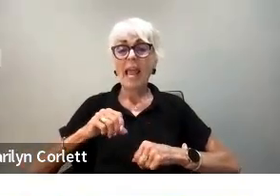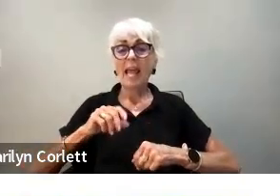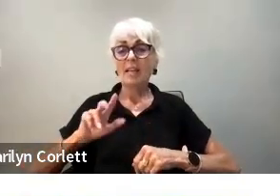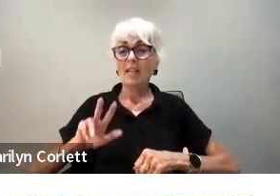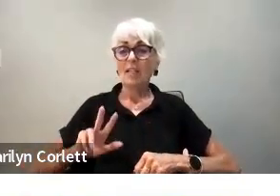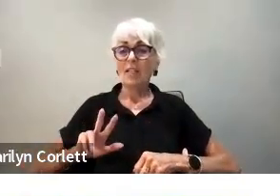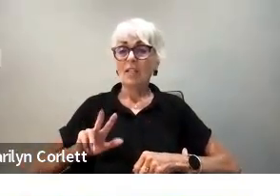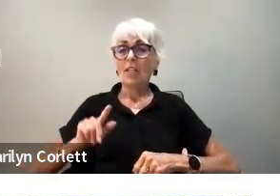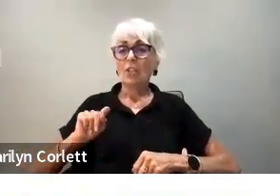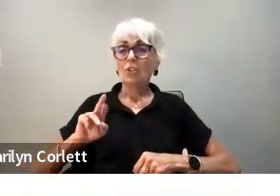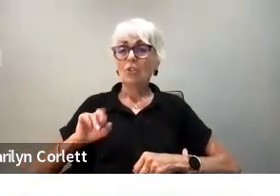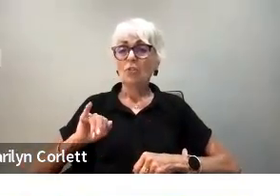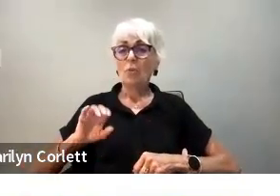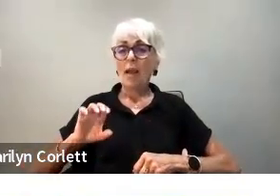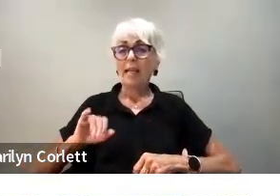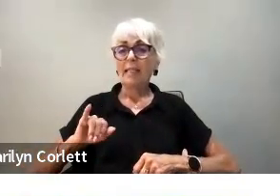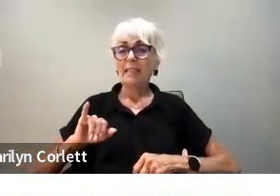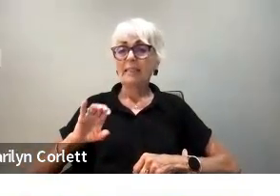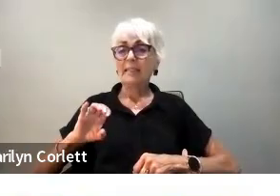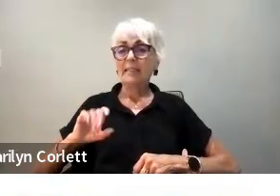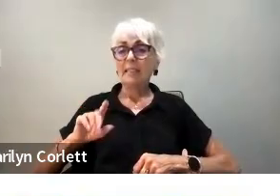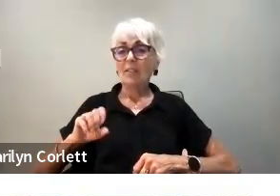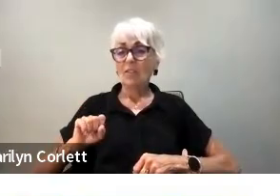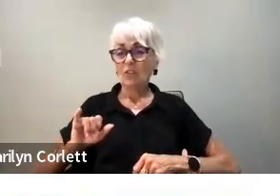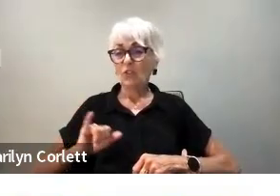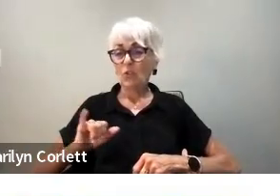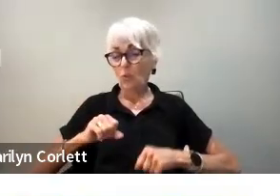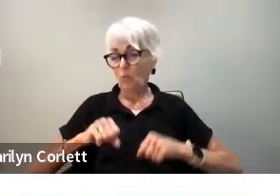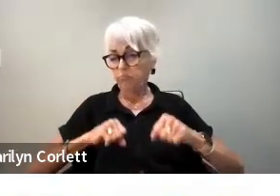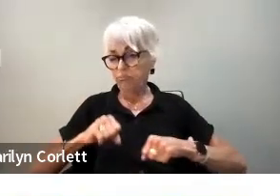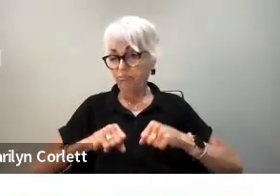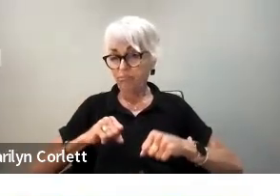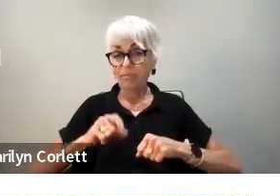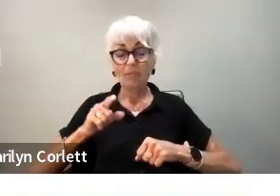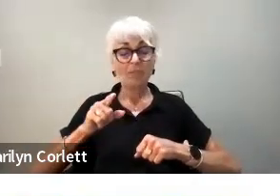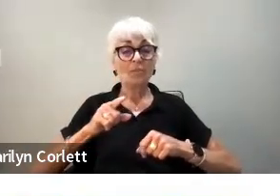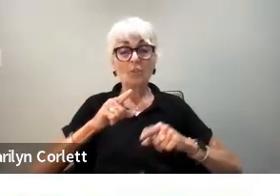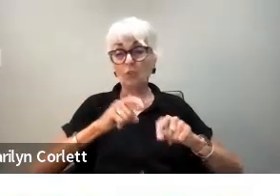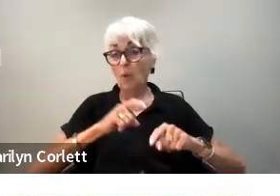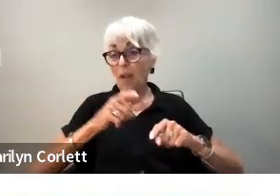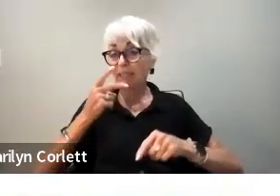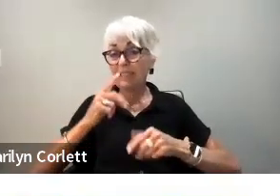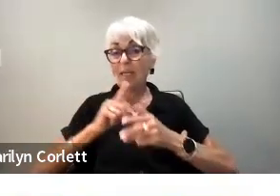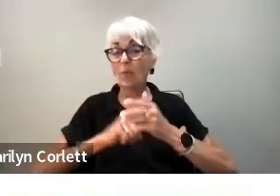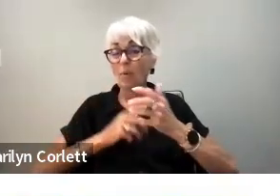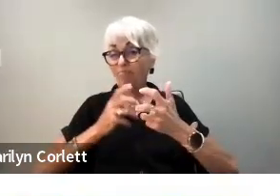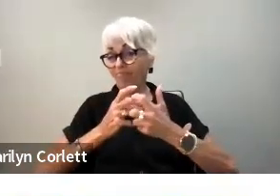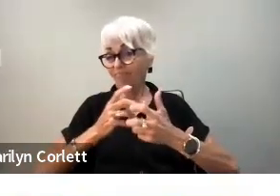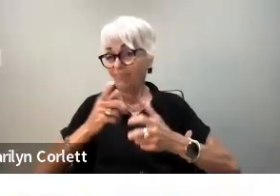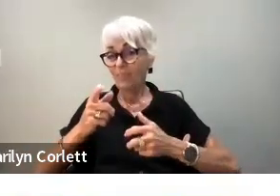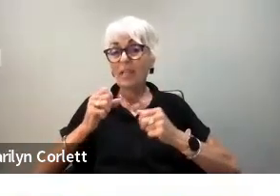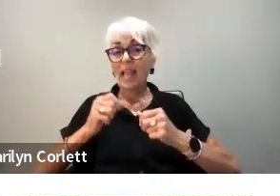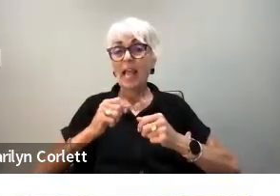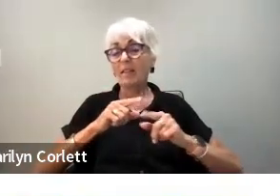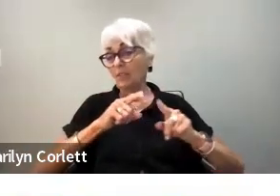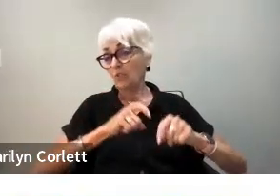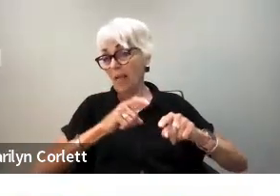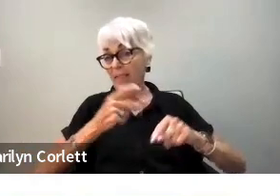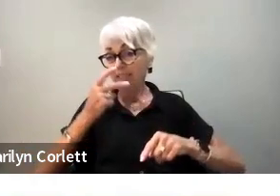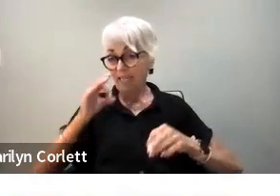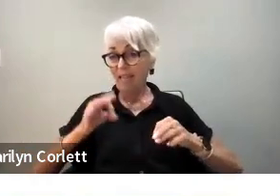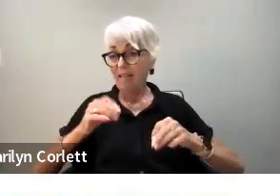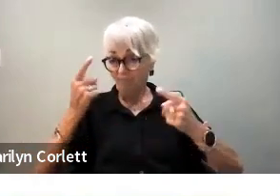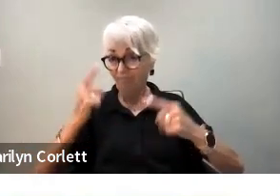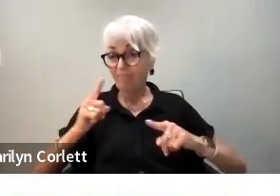well. So whatever you want to try out and see what works for you, then you can try these out and see if they truly work.